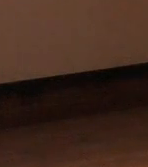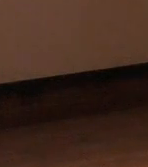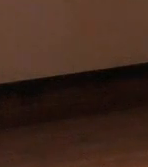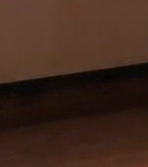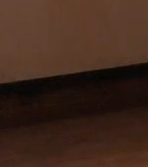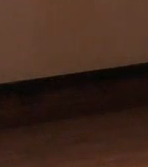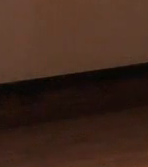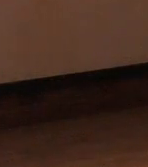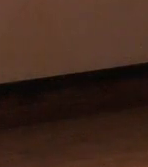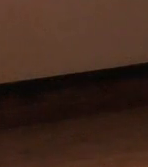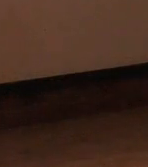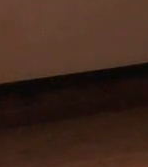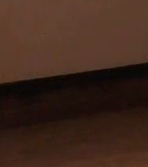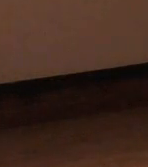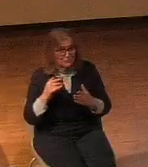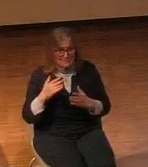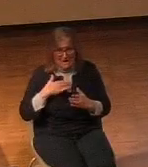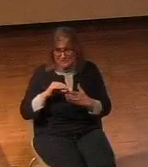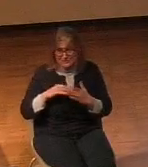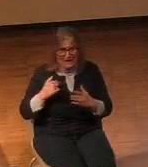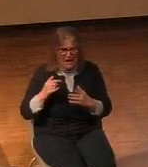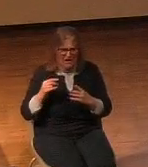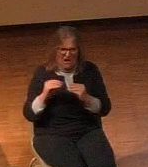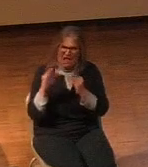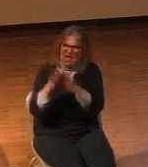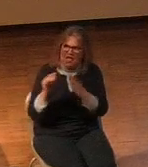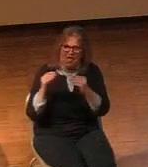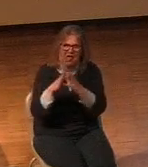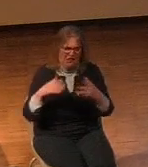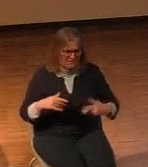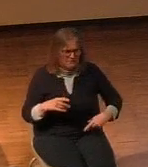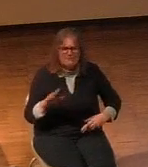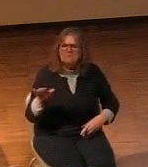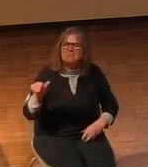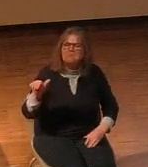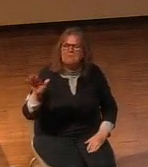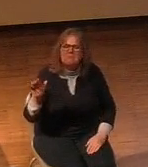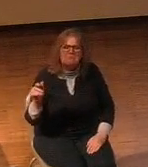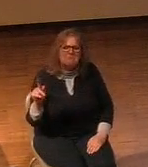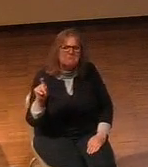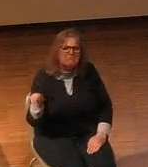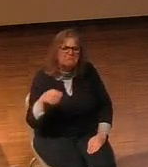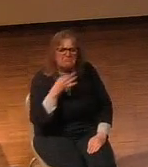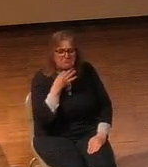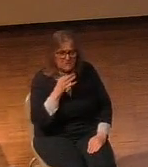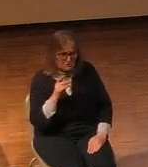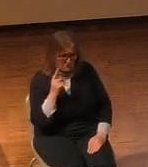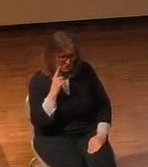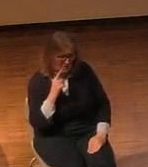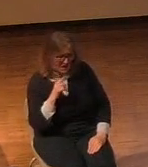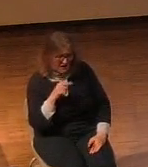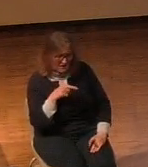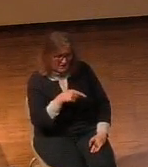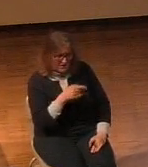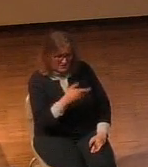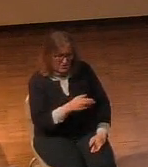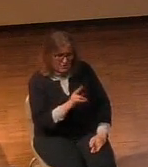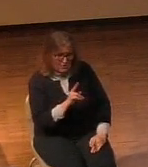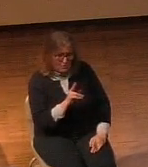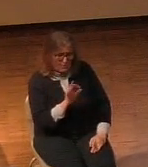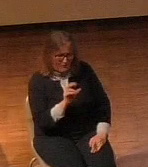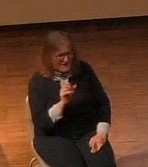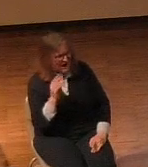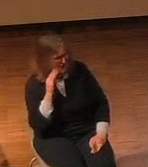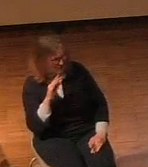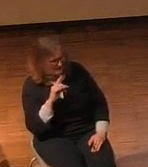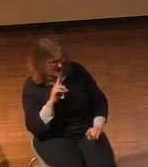The students and I are going at it. Because I asked them, do you think, just innocently, do you think that Rufus, and I know what I'm going to get,